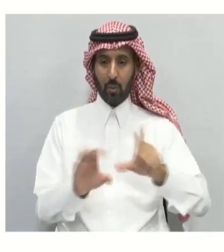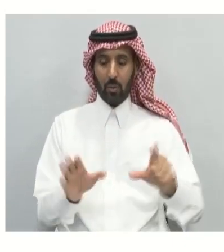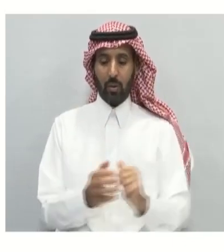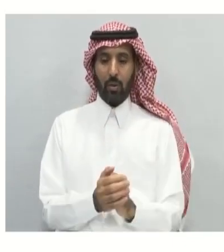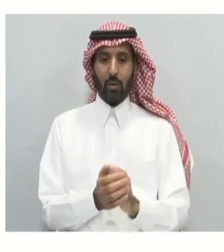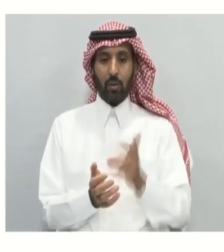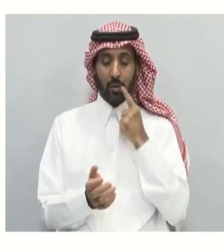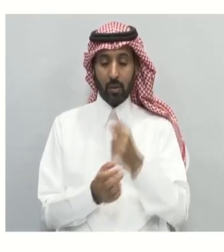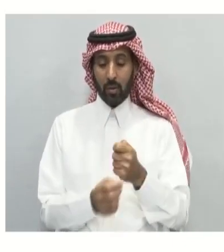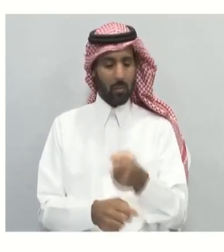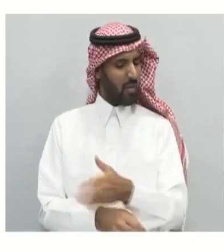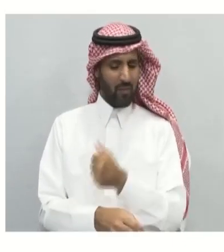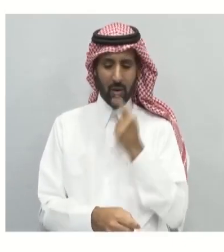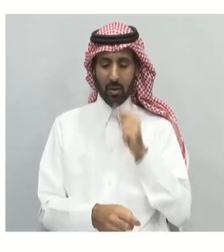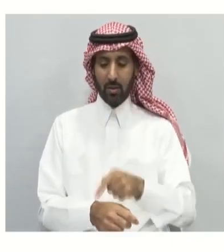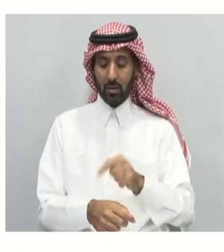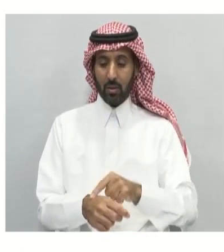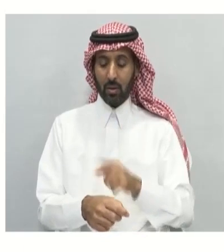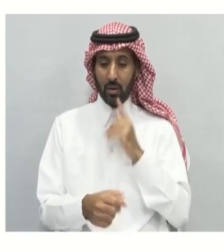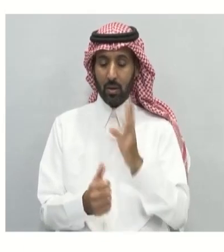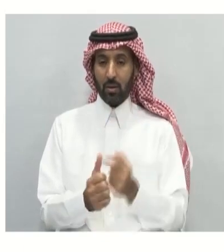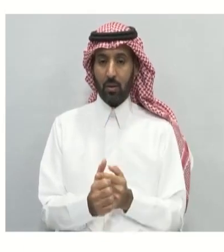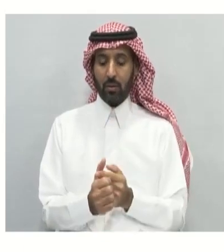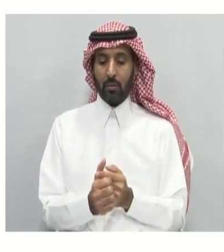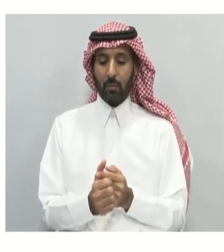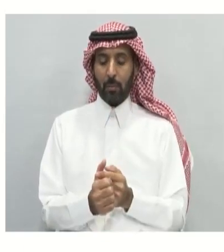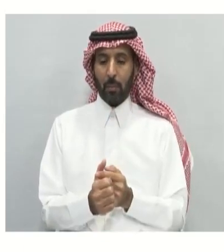Rates are charged on an hourly and daily basis.